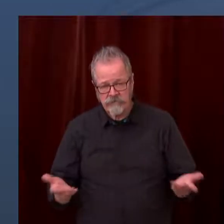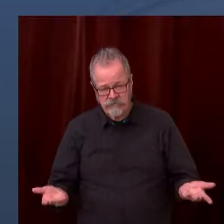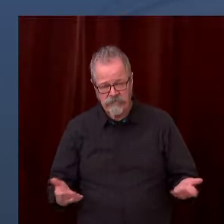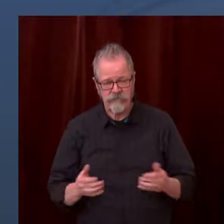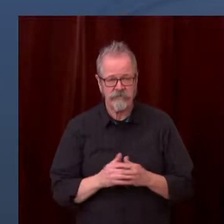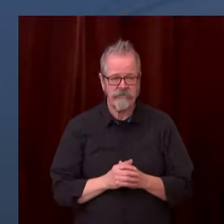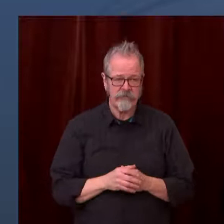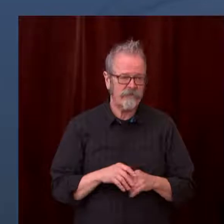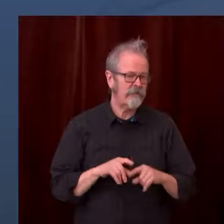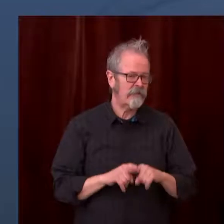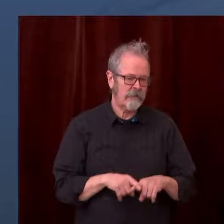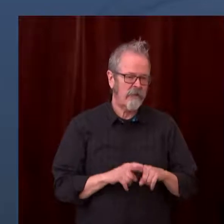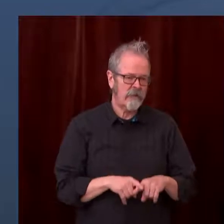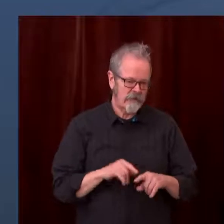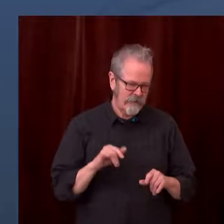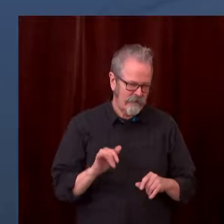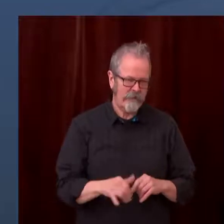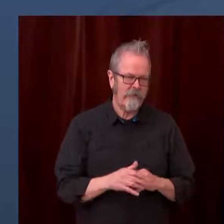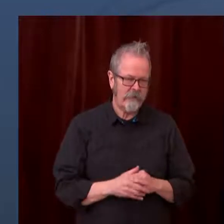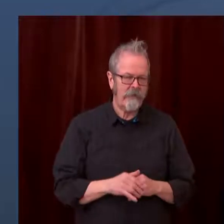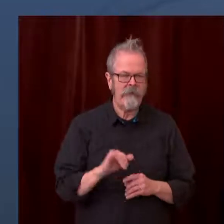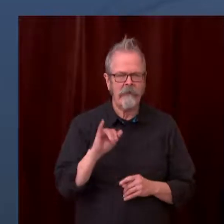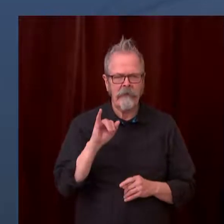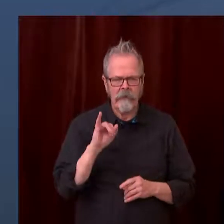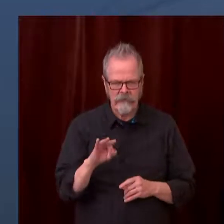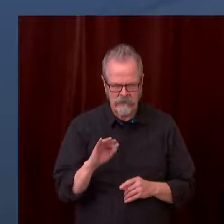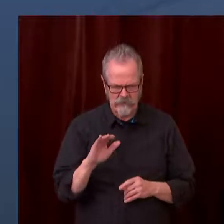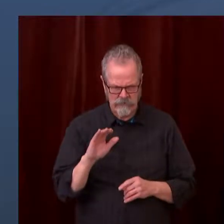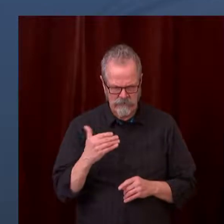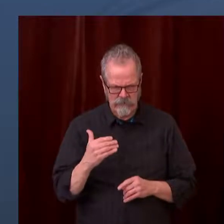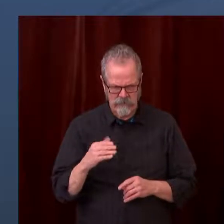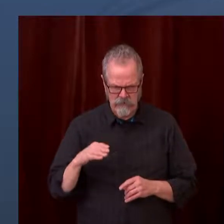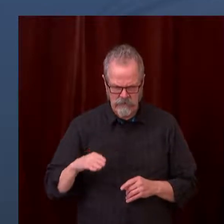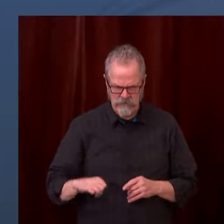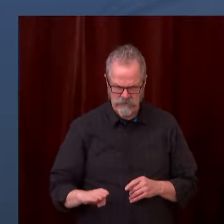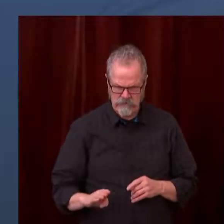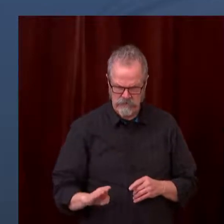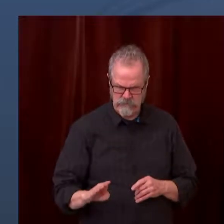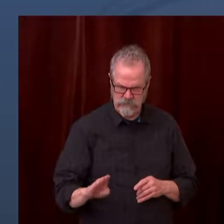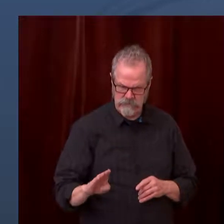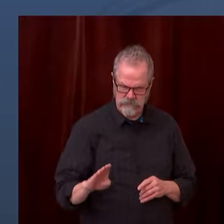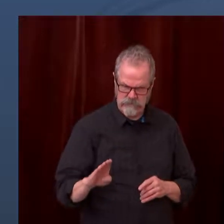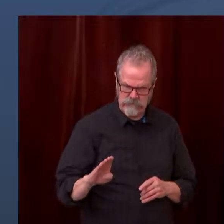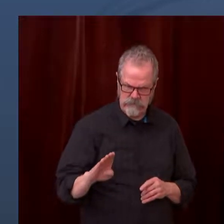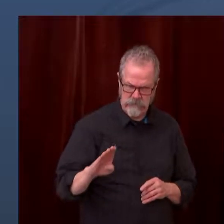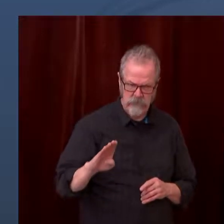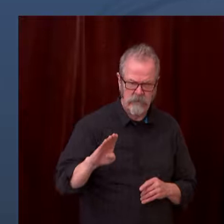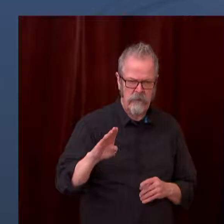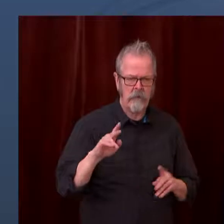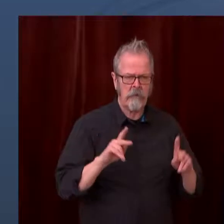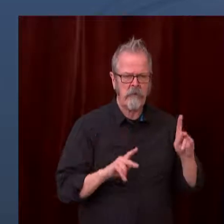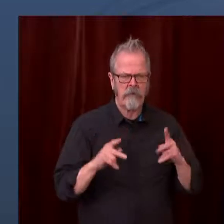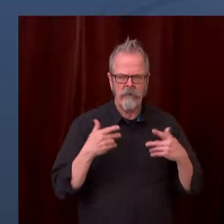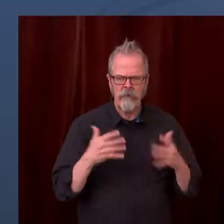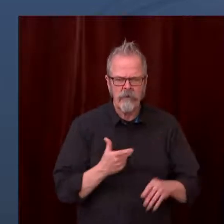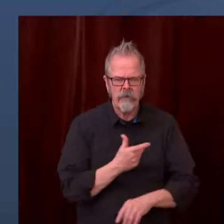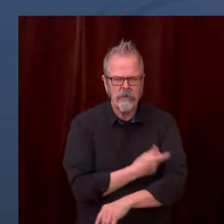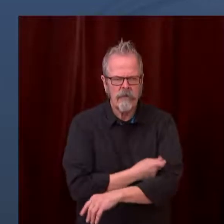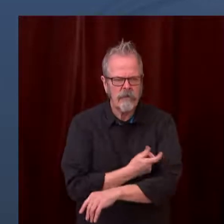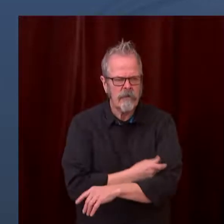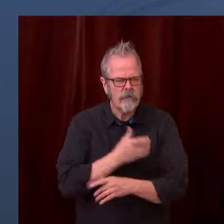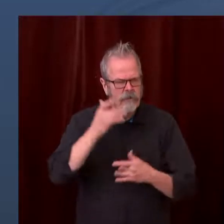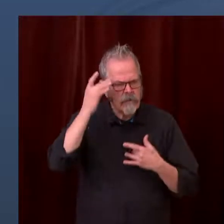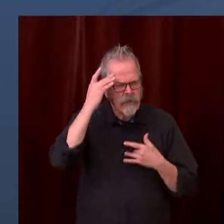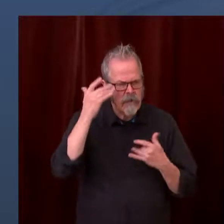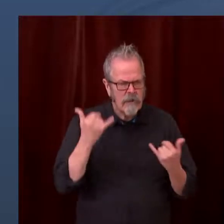immunity starts to wane, then we may need to have an additional consideration for additional vaccination. So